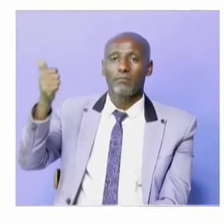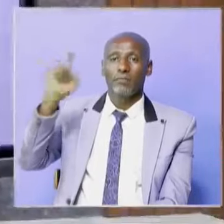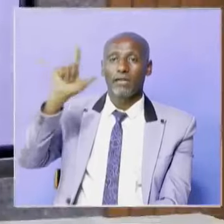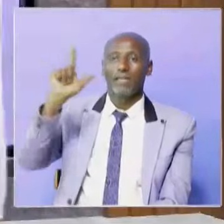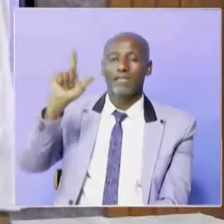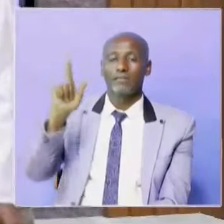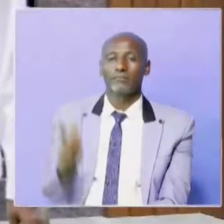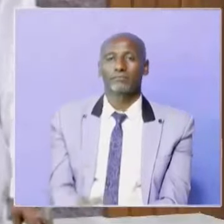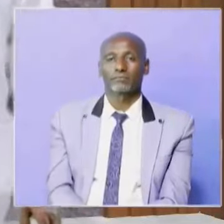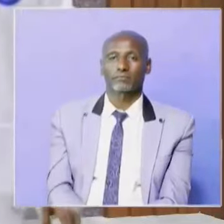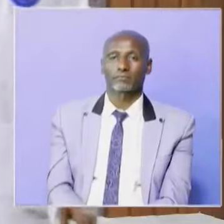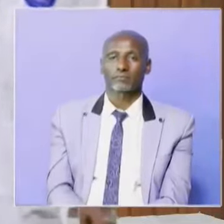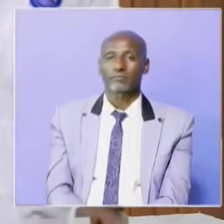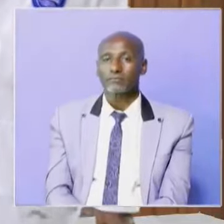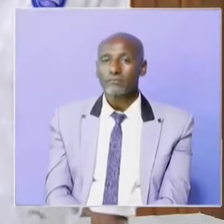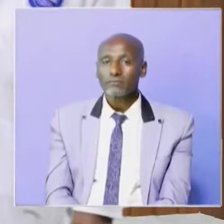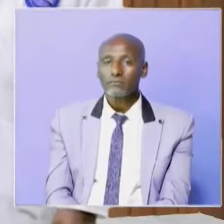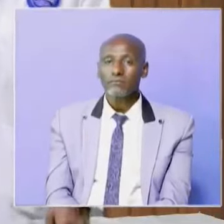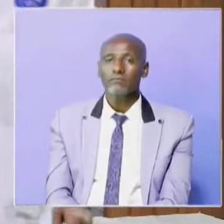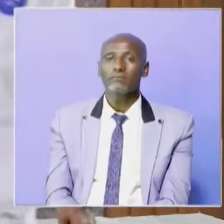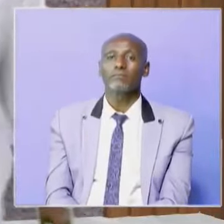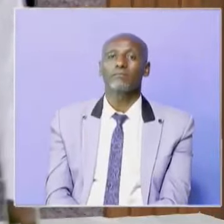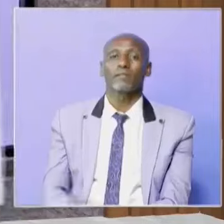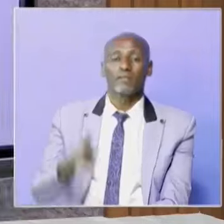How many brothers and sisters he has?